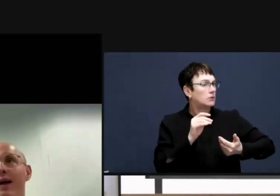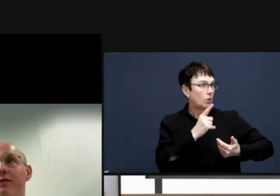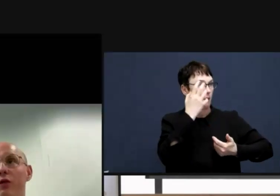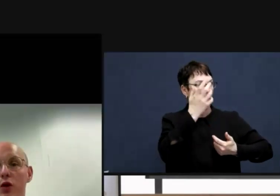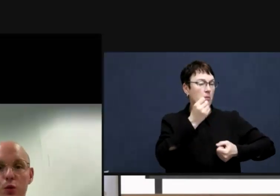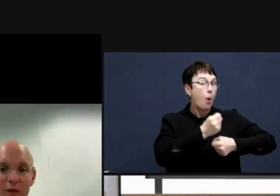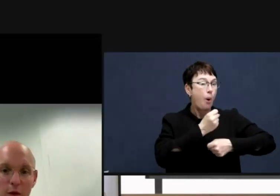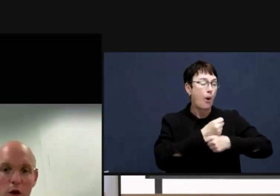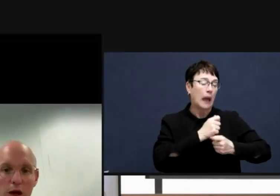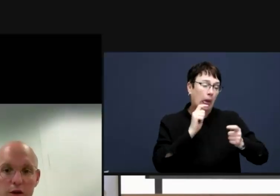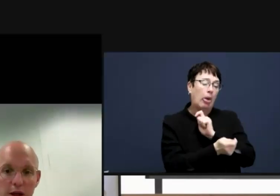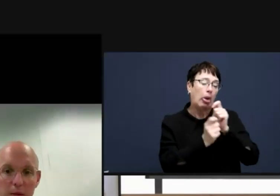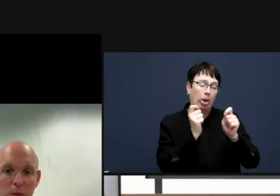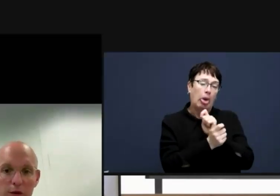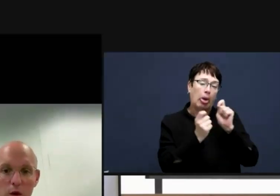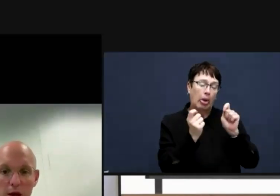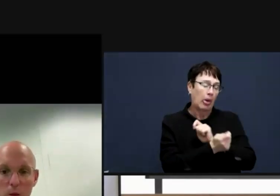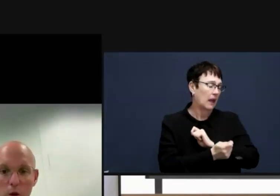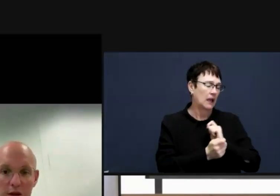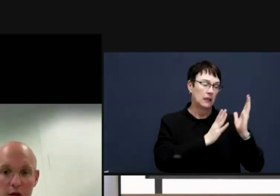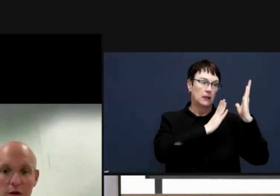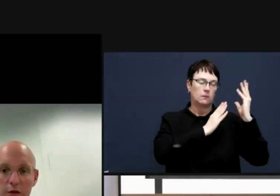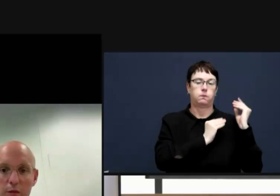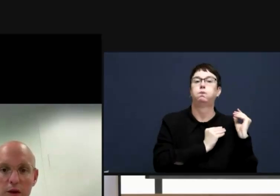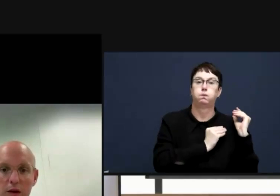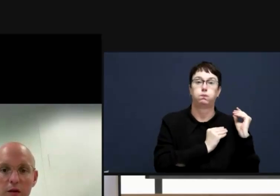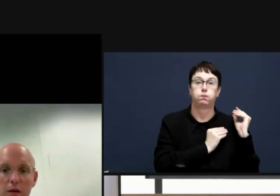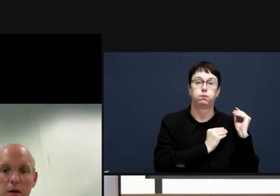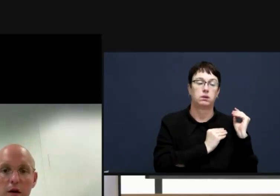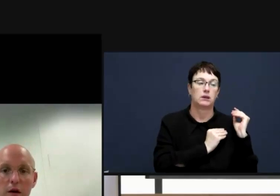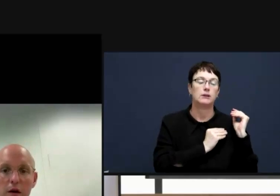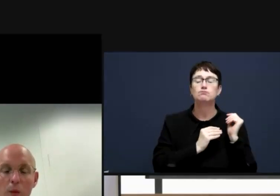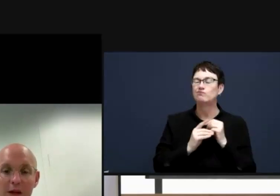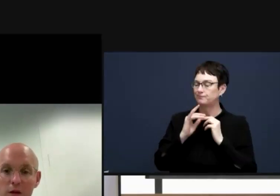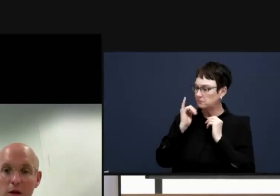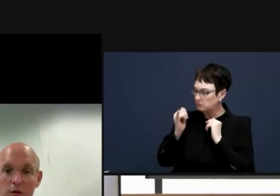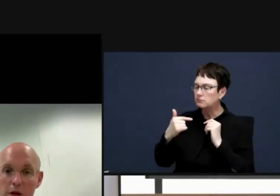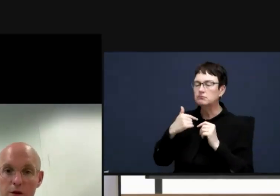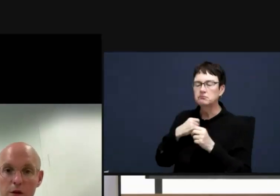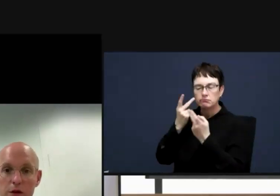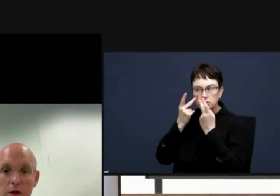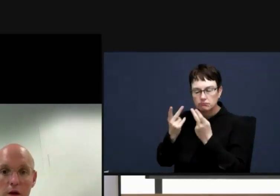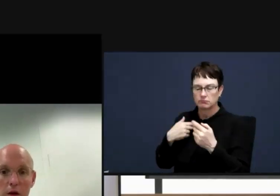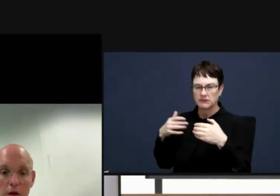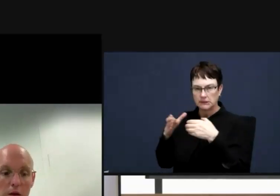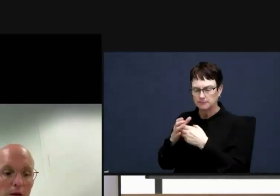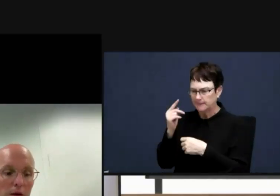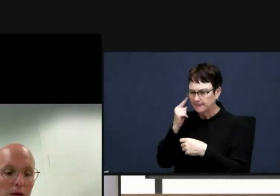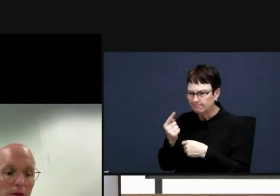And at first we thought, as a team, that wasn't enough. But then when we did a lot of research